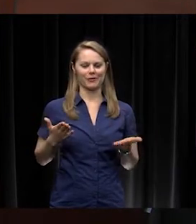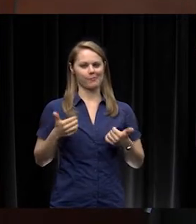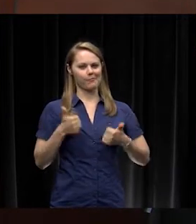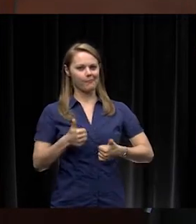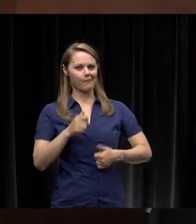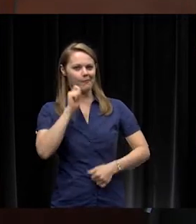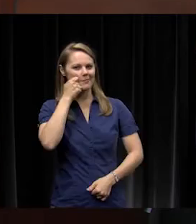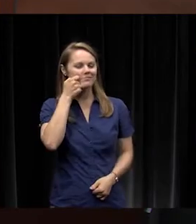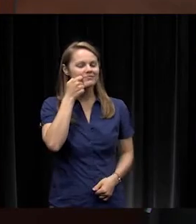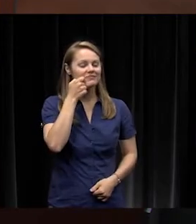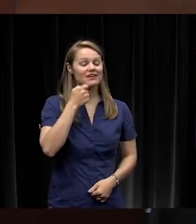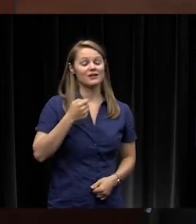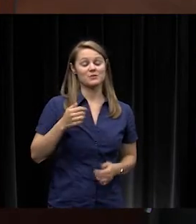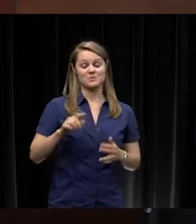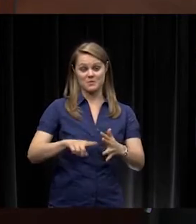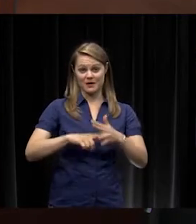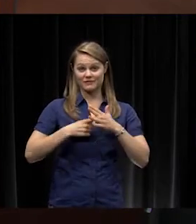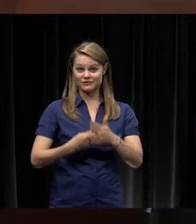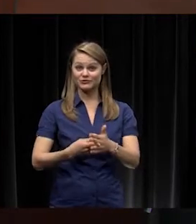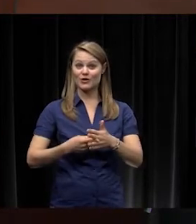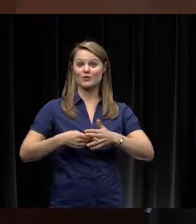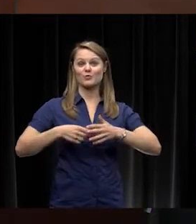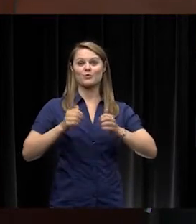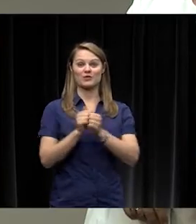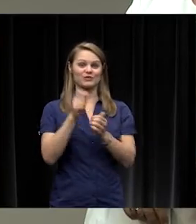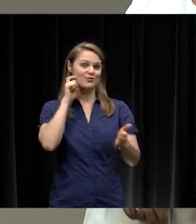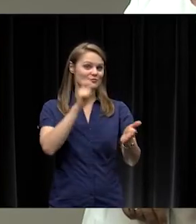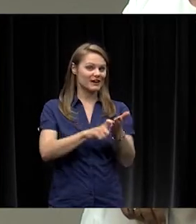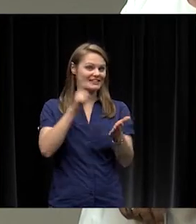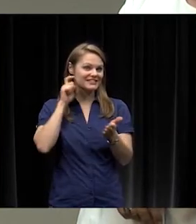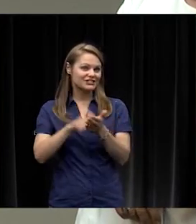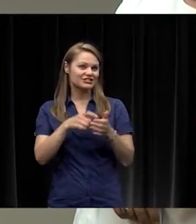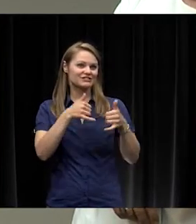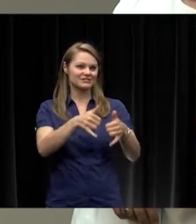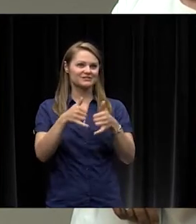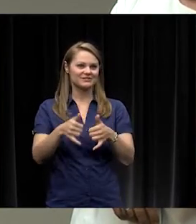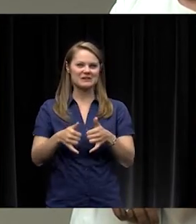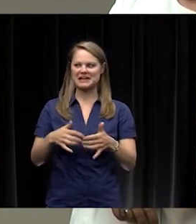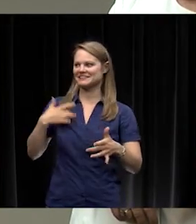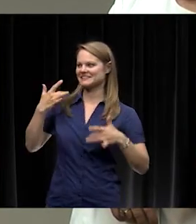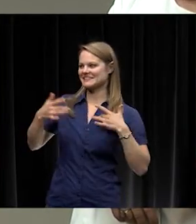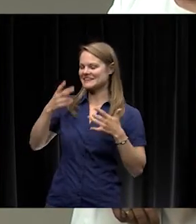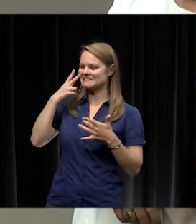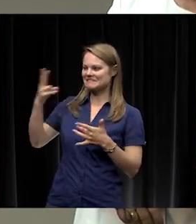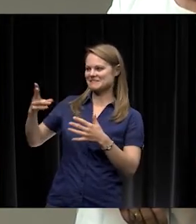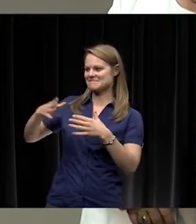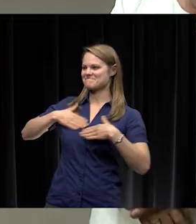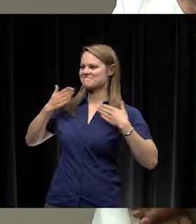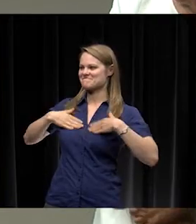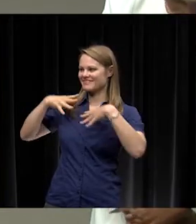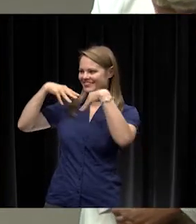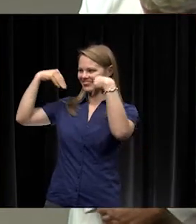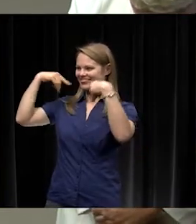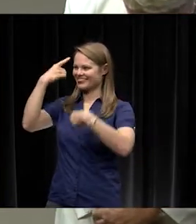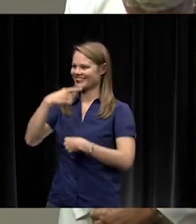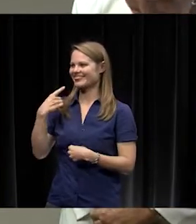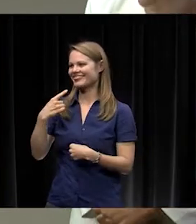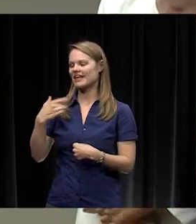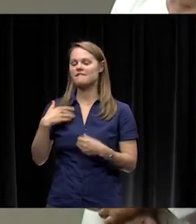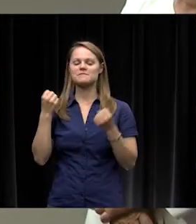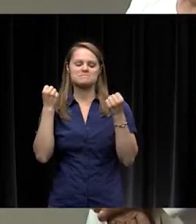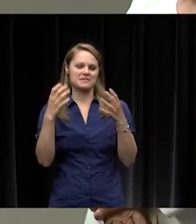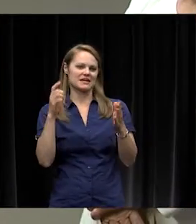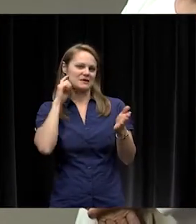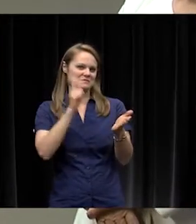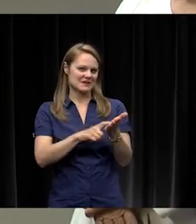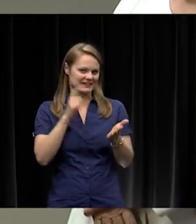and Maggie, will you take care of some recognitions for Absolutely. Us tonight, Isn't please? Isn't it exciting to see all these happy, smiling faces? We have numerous recognitions tonight, and I'd like to